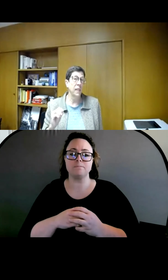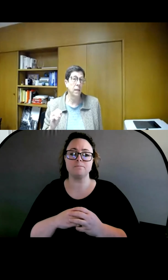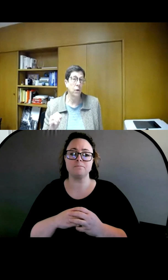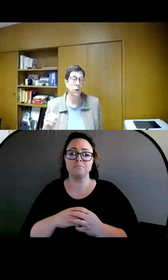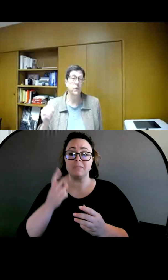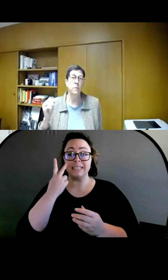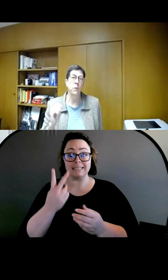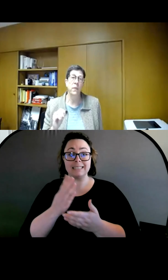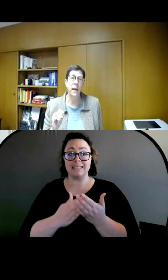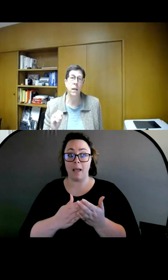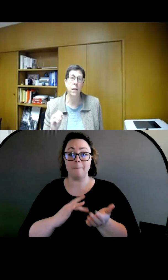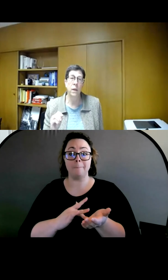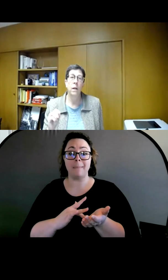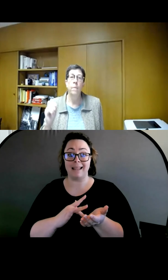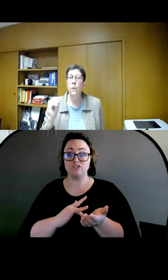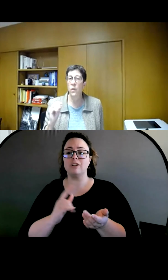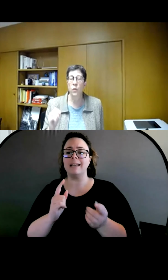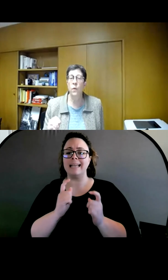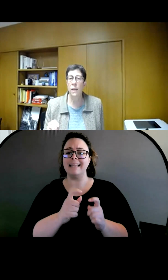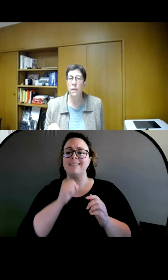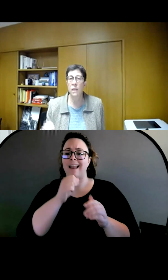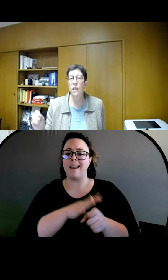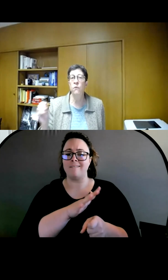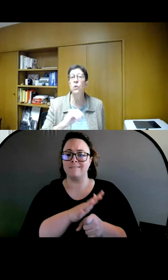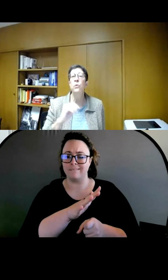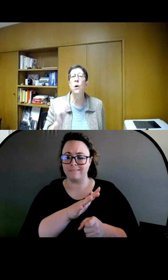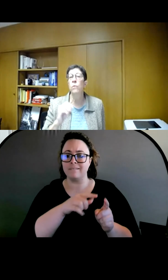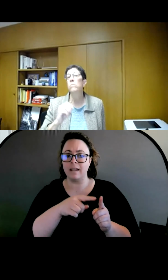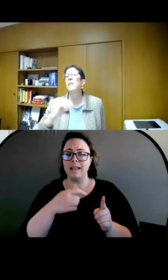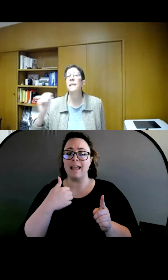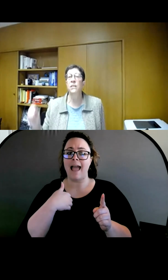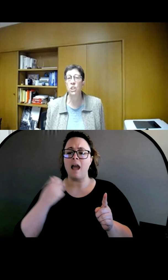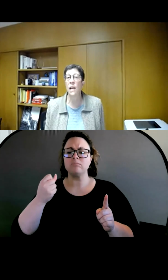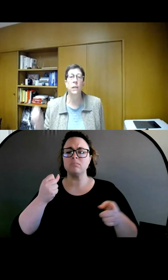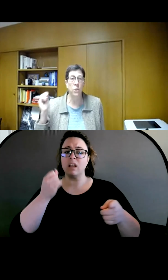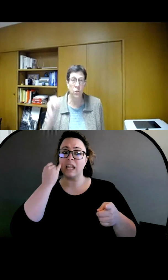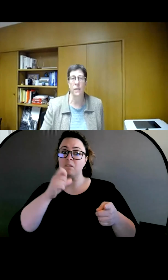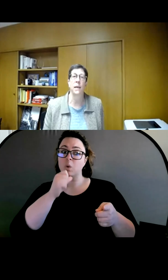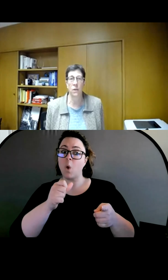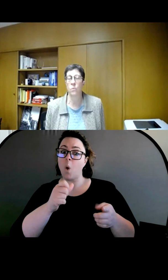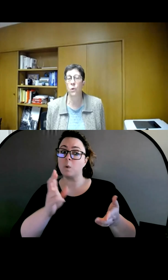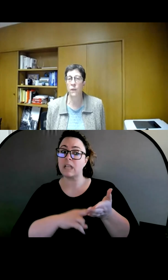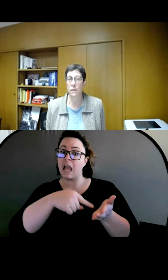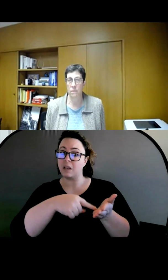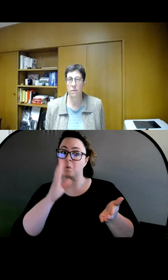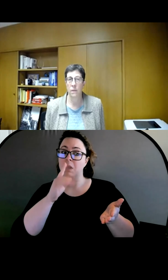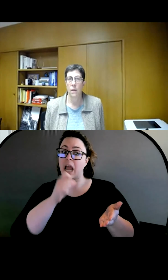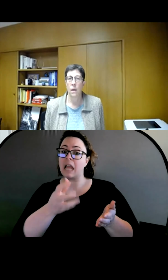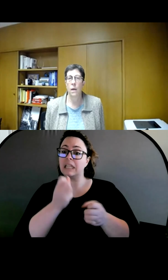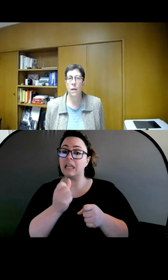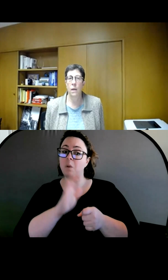too little, or it was being withheld with a threat. If you don't sign this check, you're not getting your morphine.